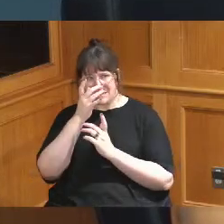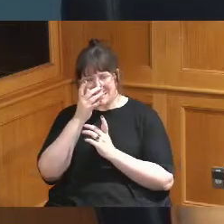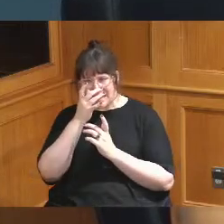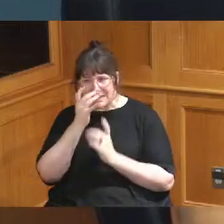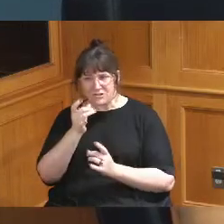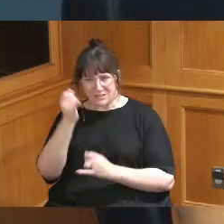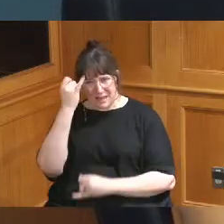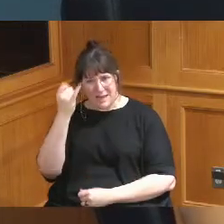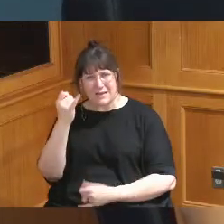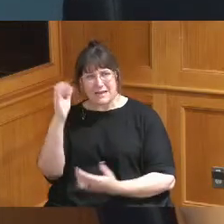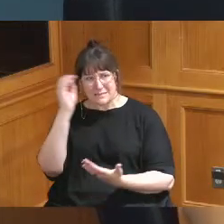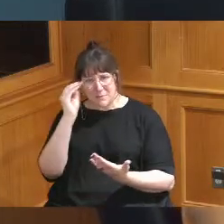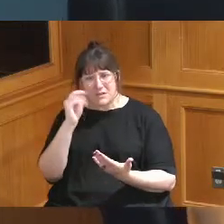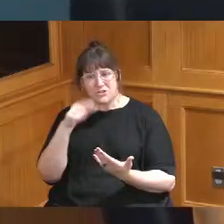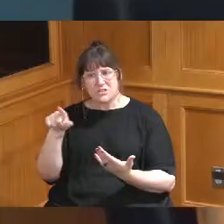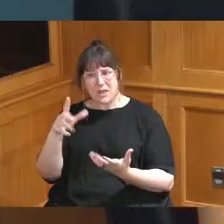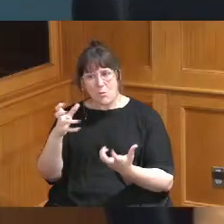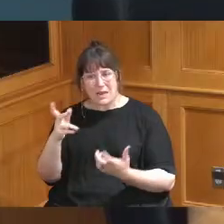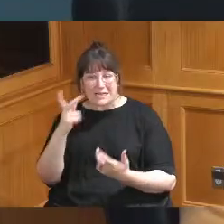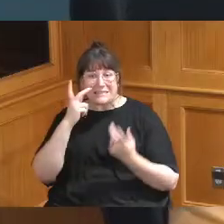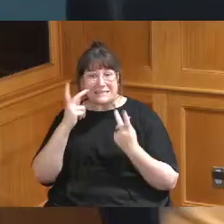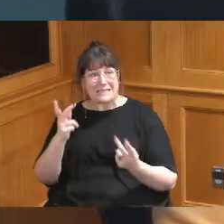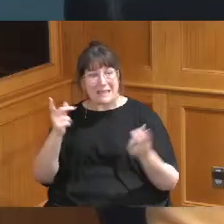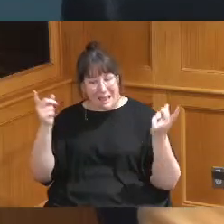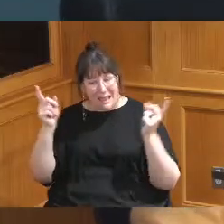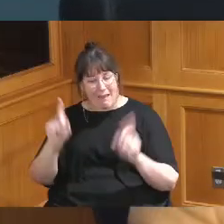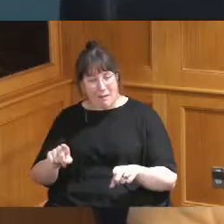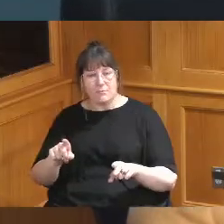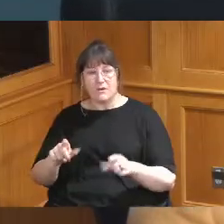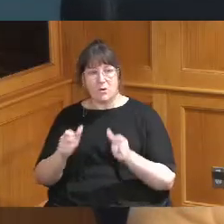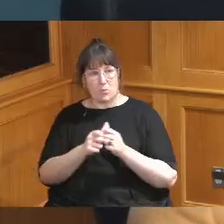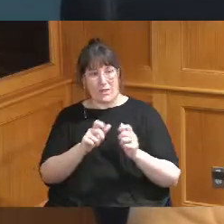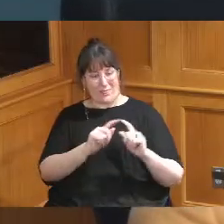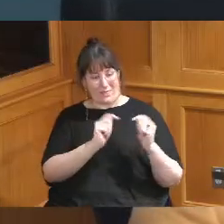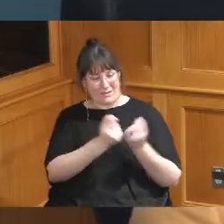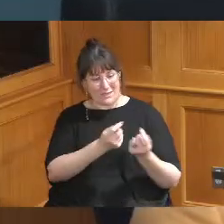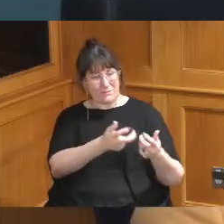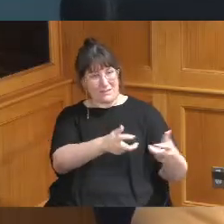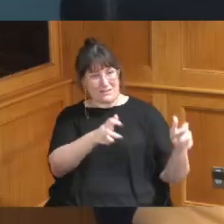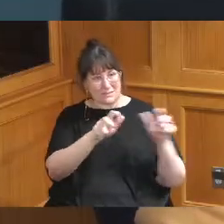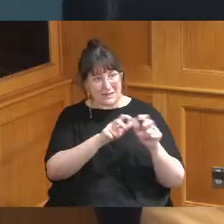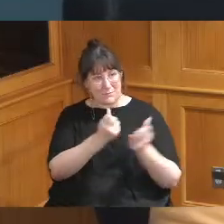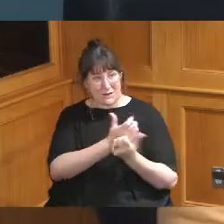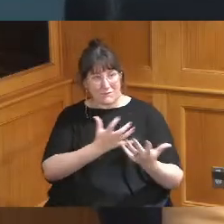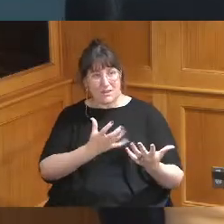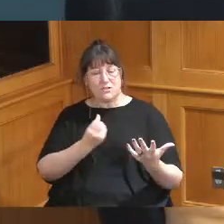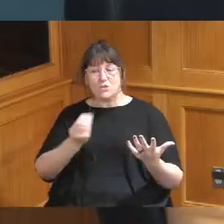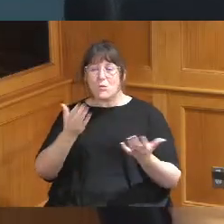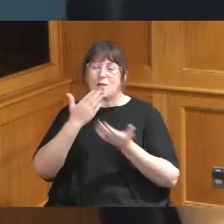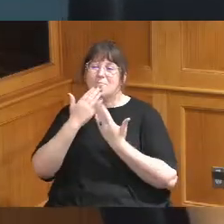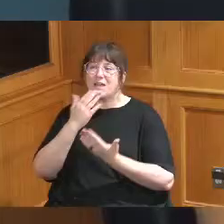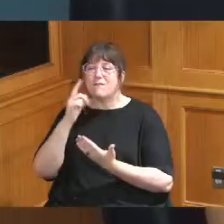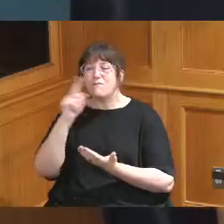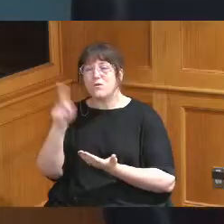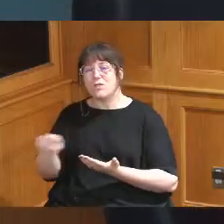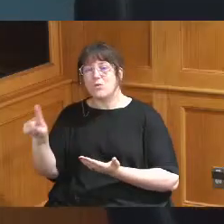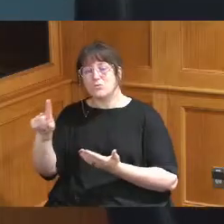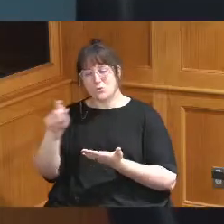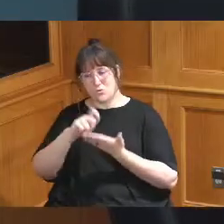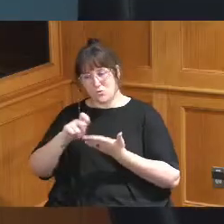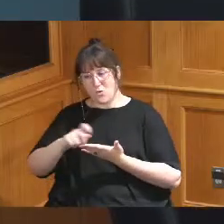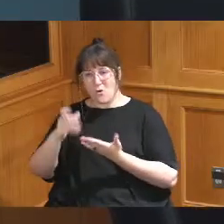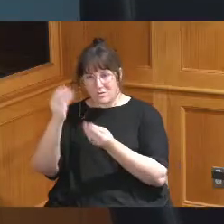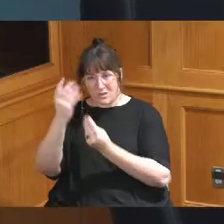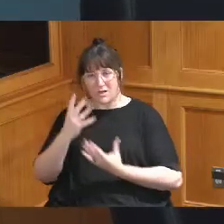they would like to see by way of the stadium and the team. And so I'm very grateful for those that took the time to write in about a multitude of things that